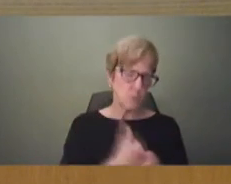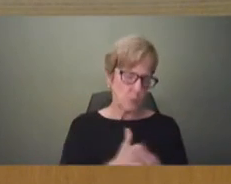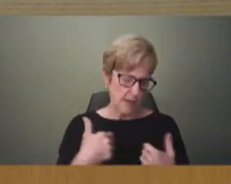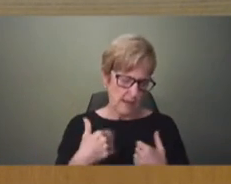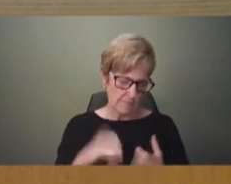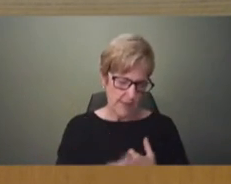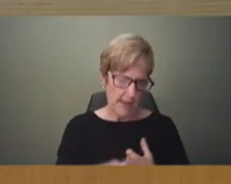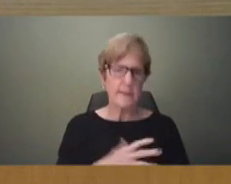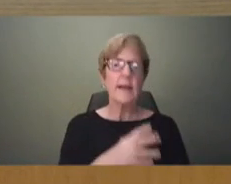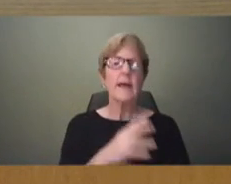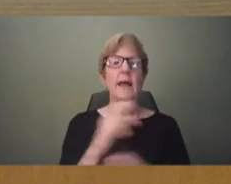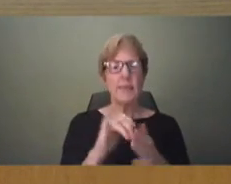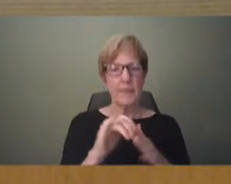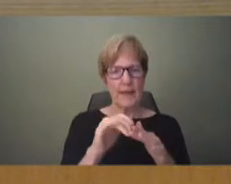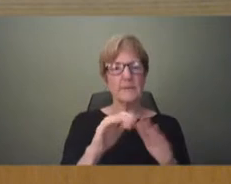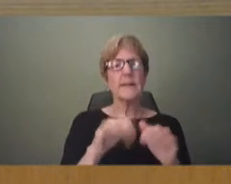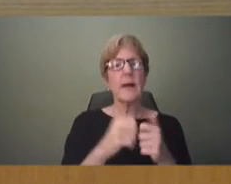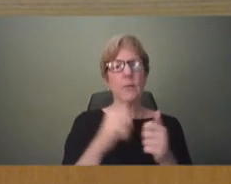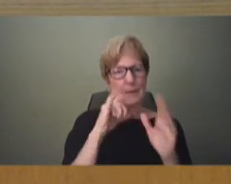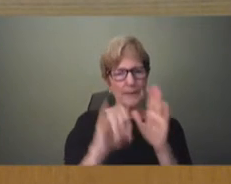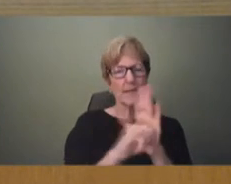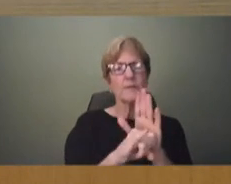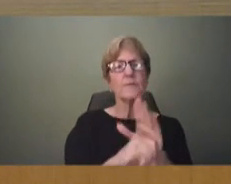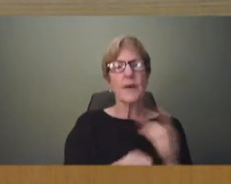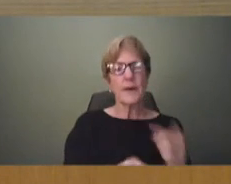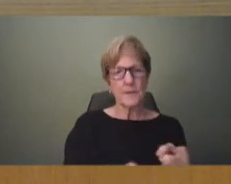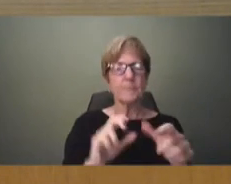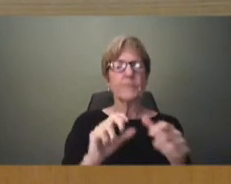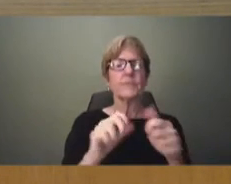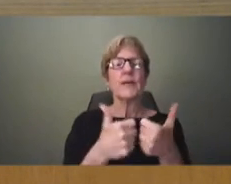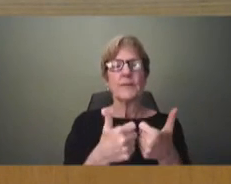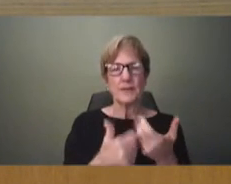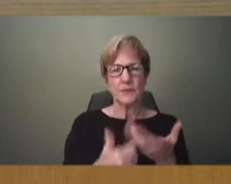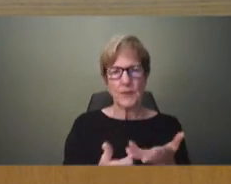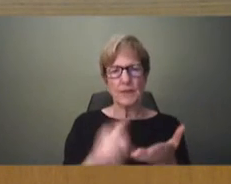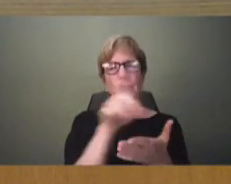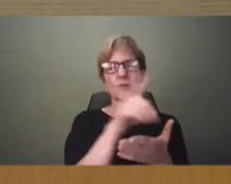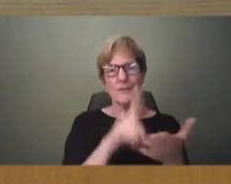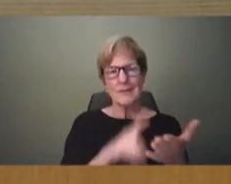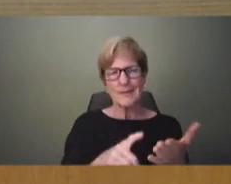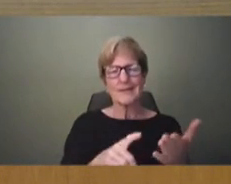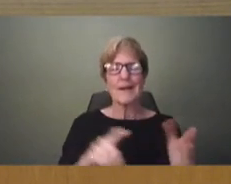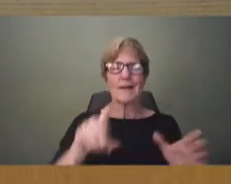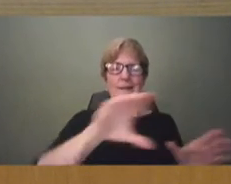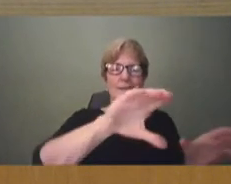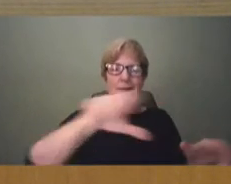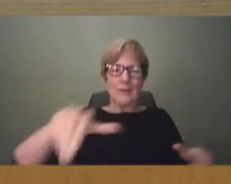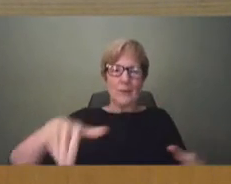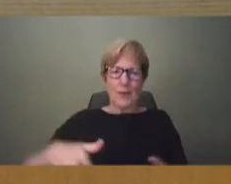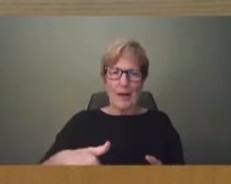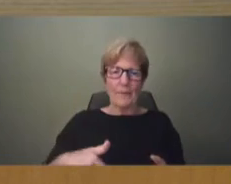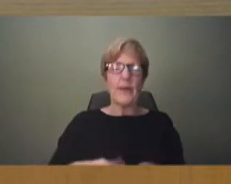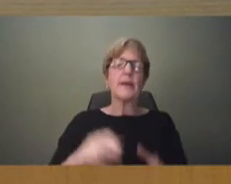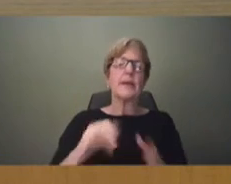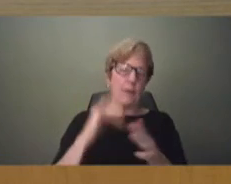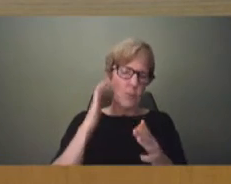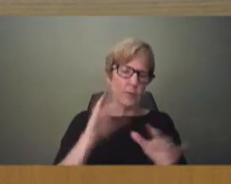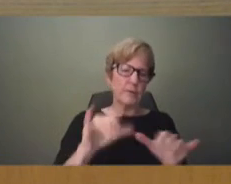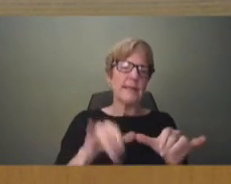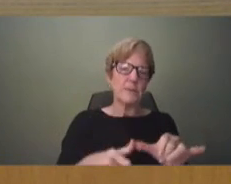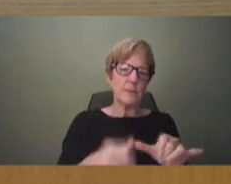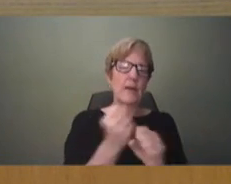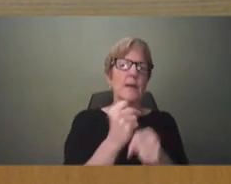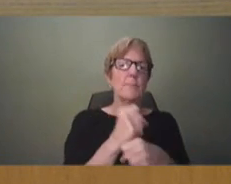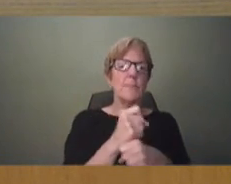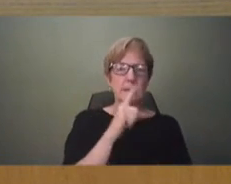that's how we identifi that the the the challenges that we're designing around that and we will engineer around and making sure sure that